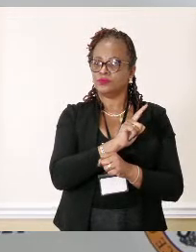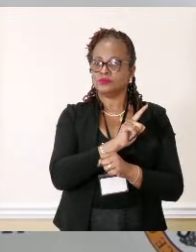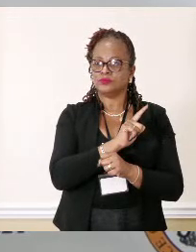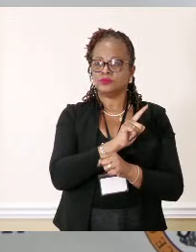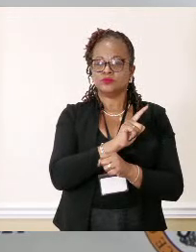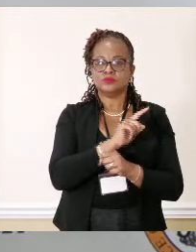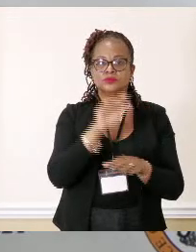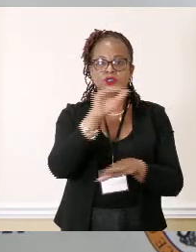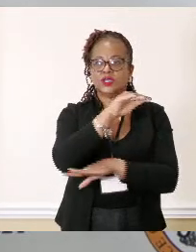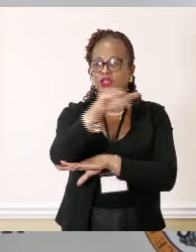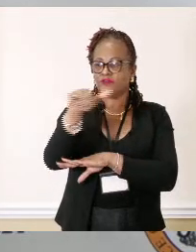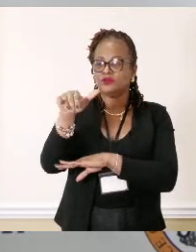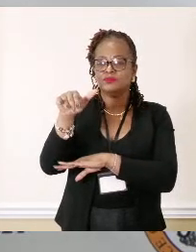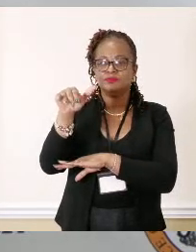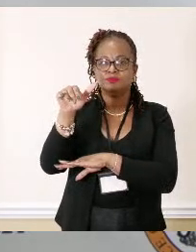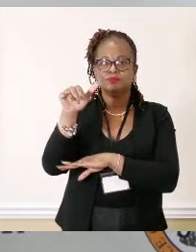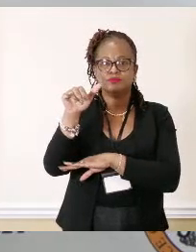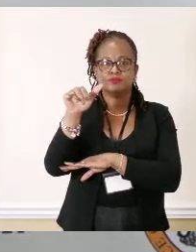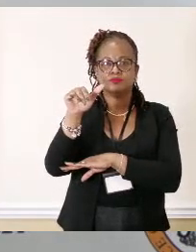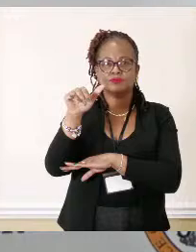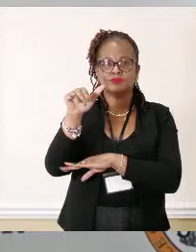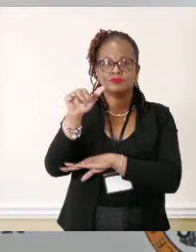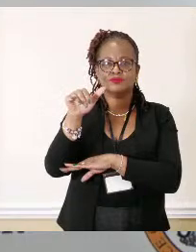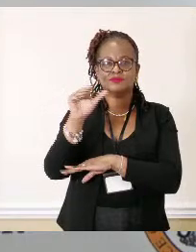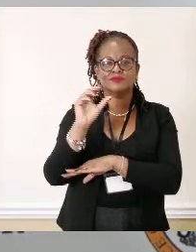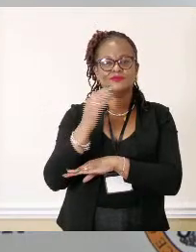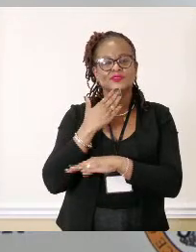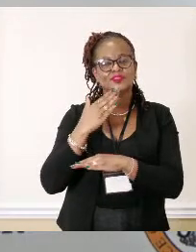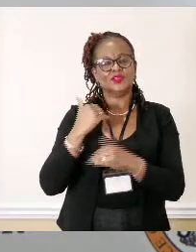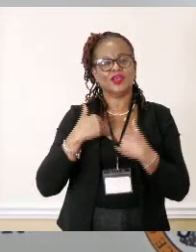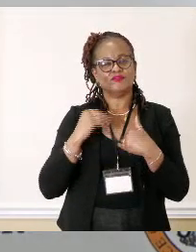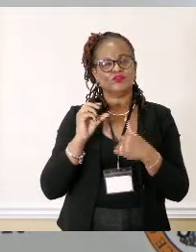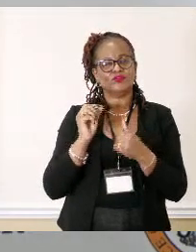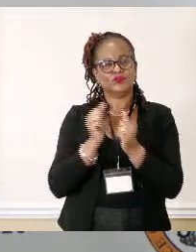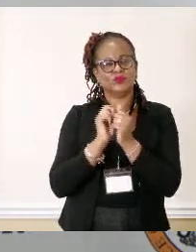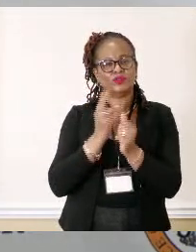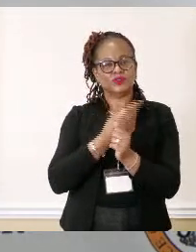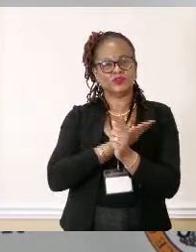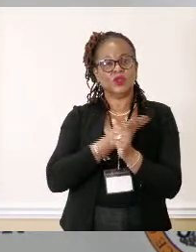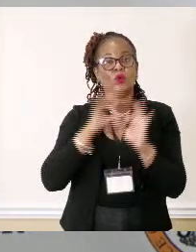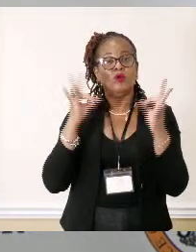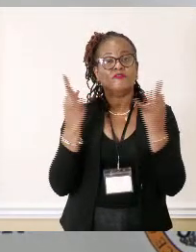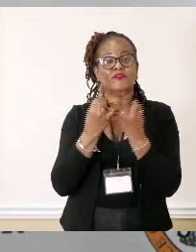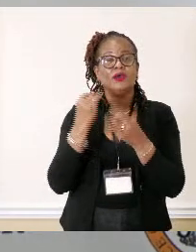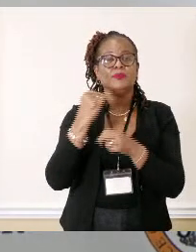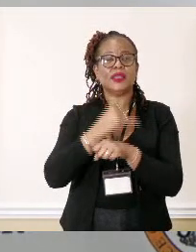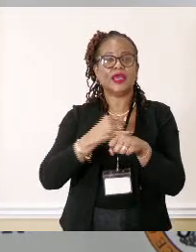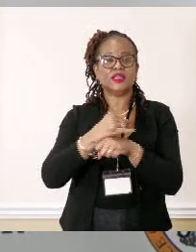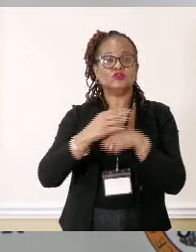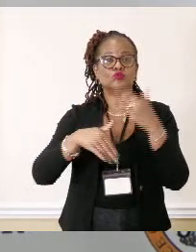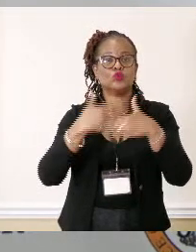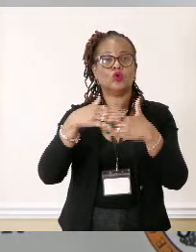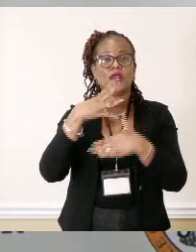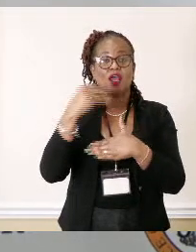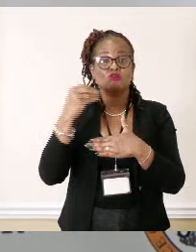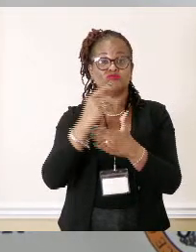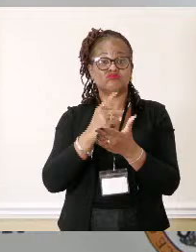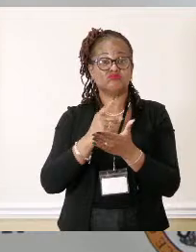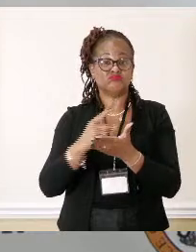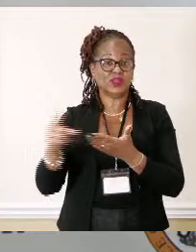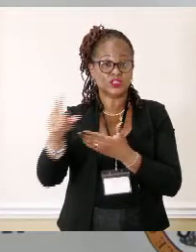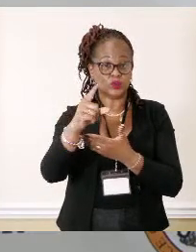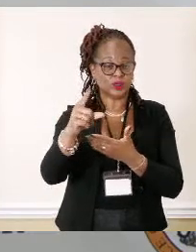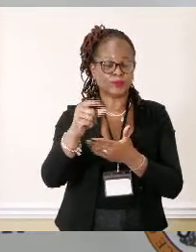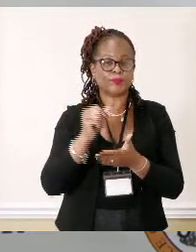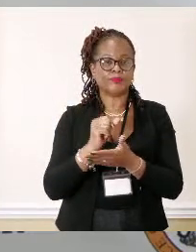Hi, good afternoon, Dr. Dalregis. Good to have you with us. With Family Island rollout beginning next week, is there a cap